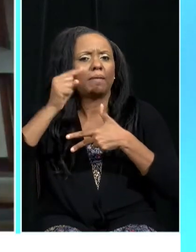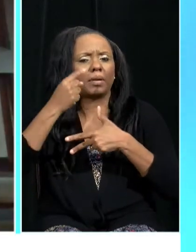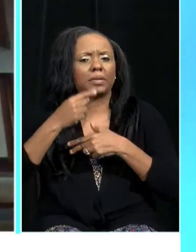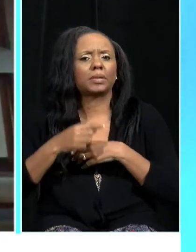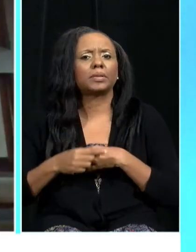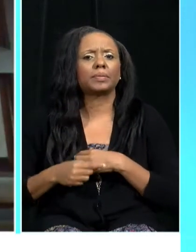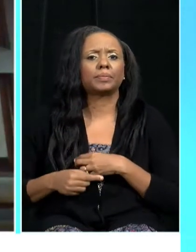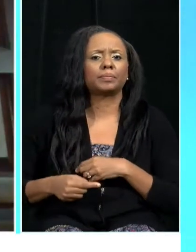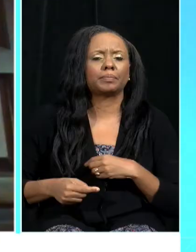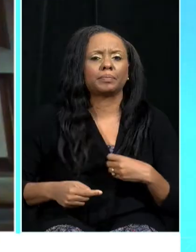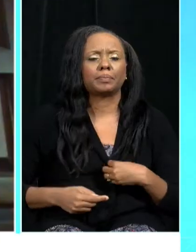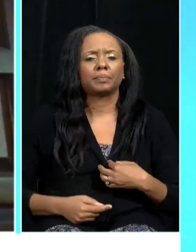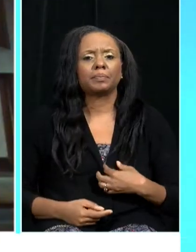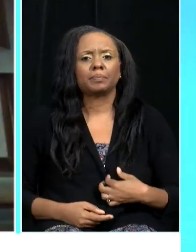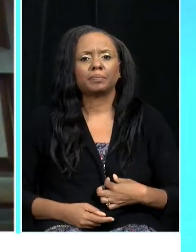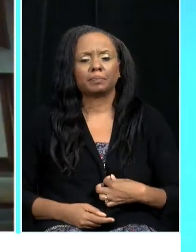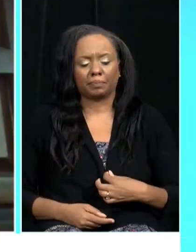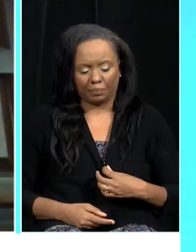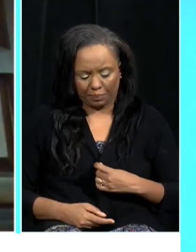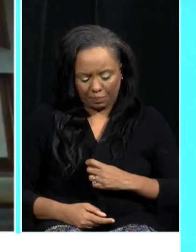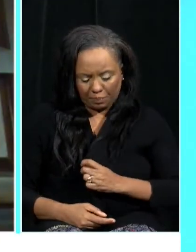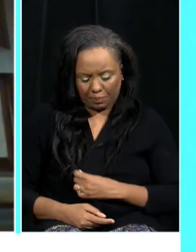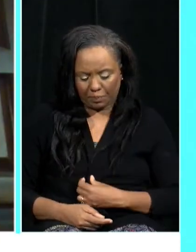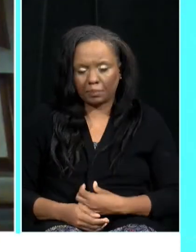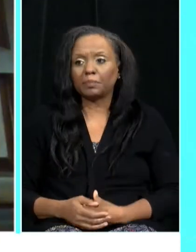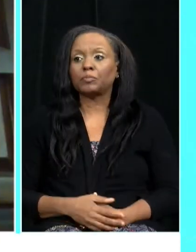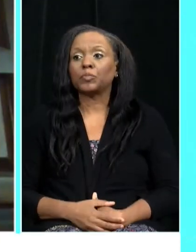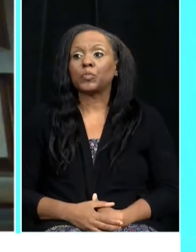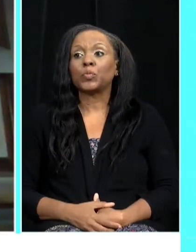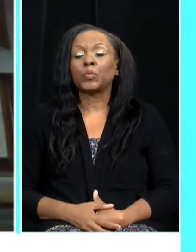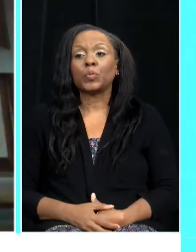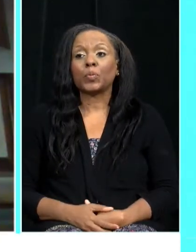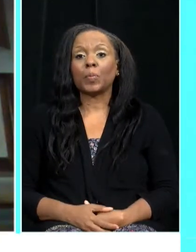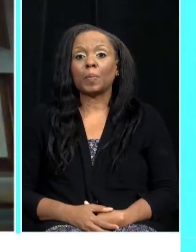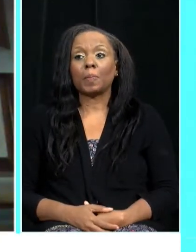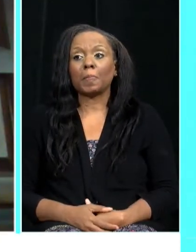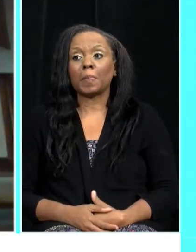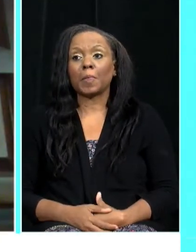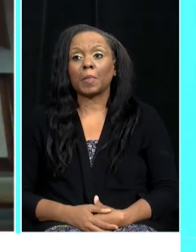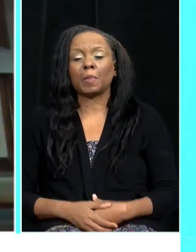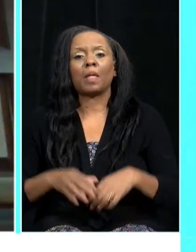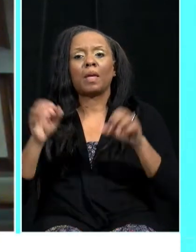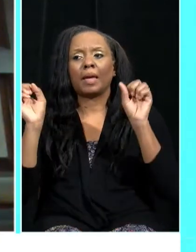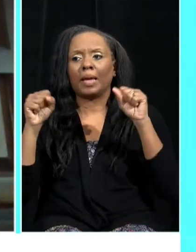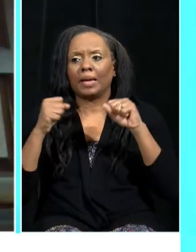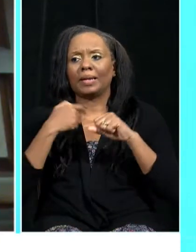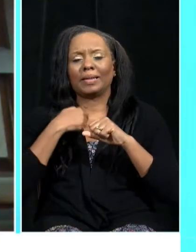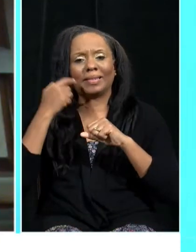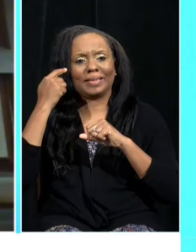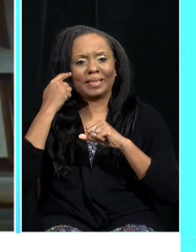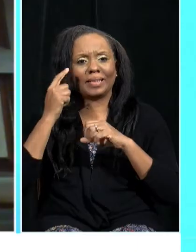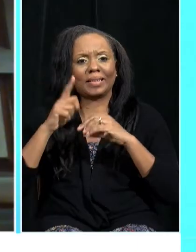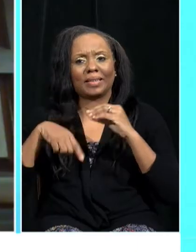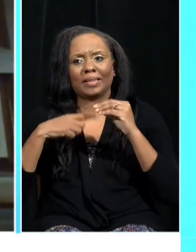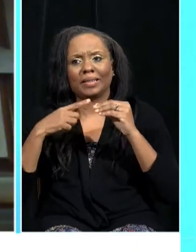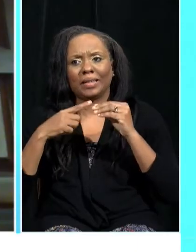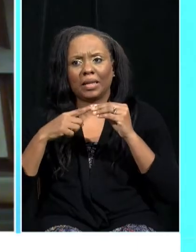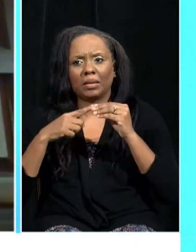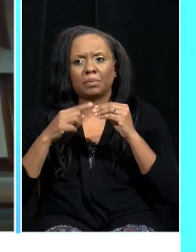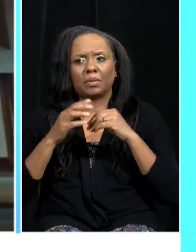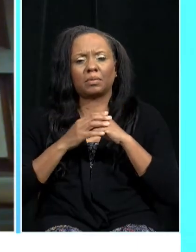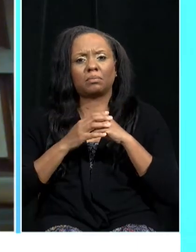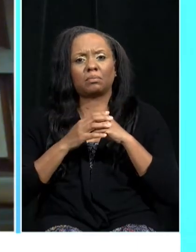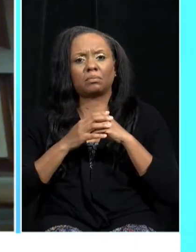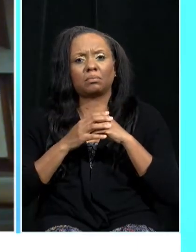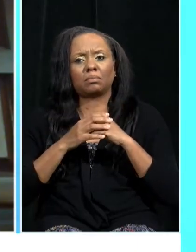Yes, I would think they're speaking about in terms of a lot of the transfers and these and how these are utilized and